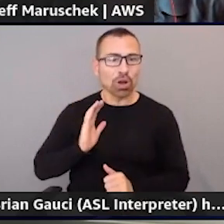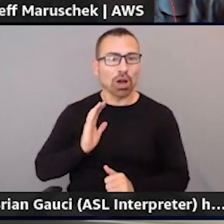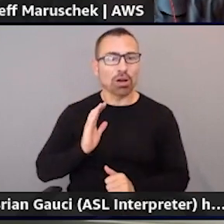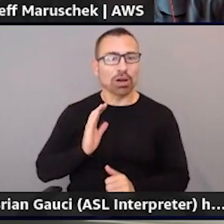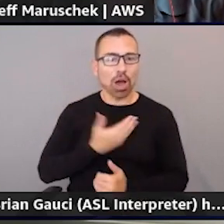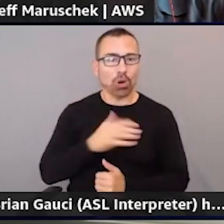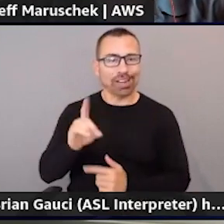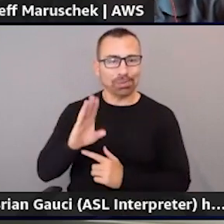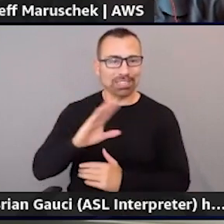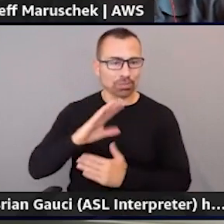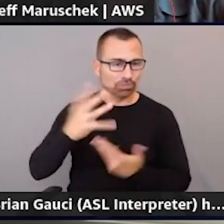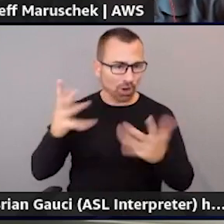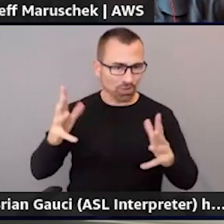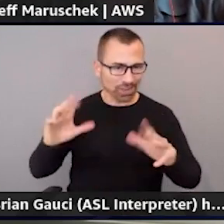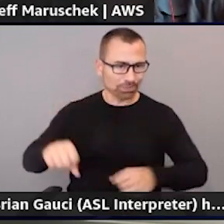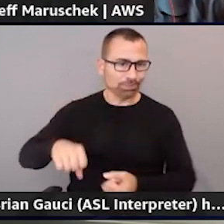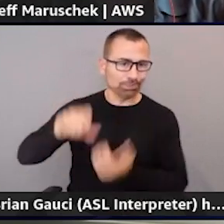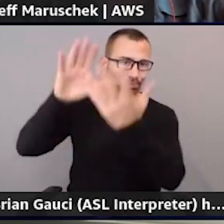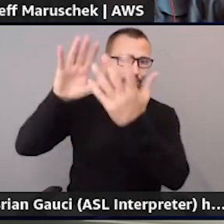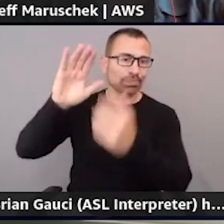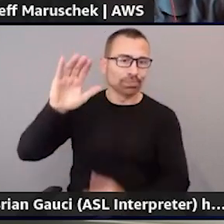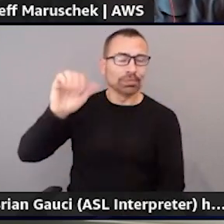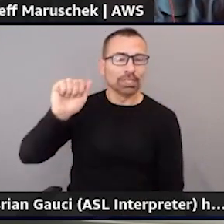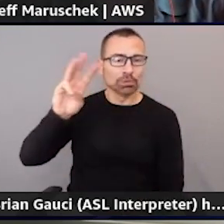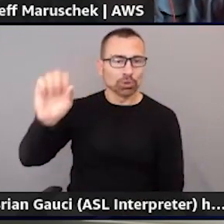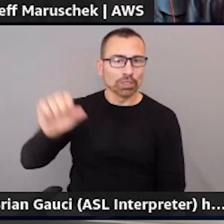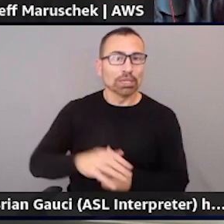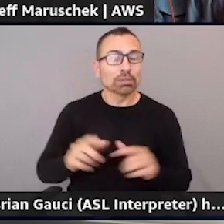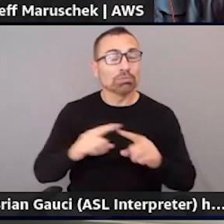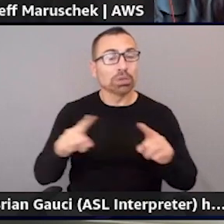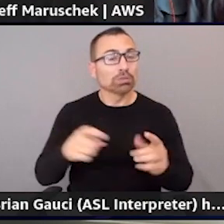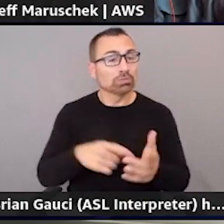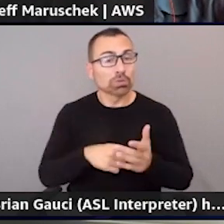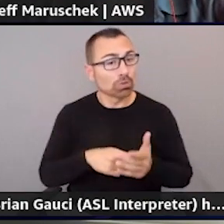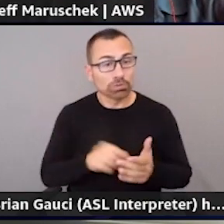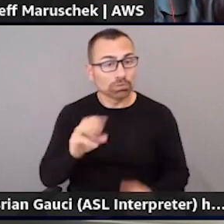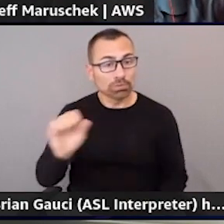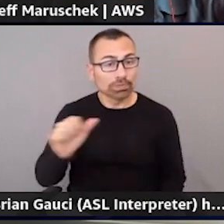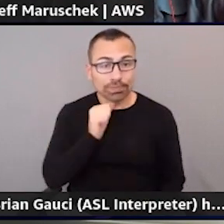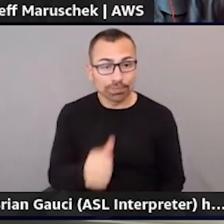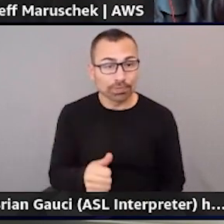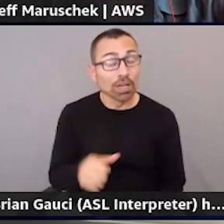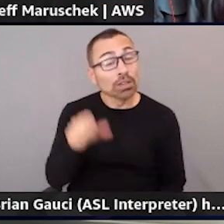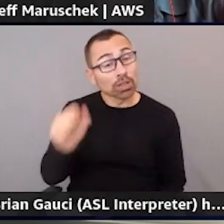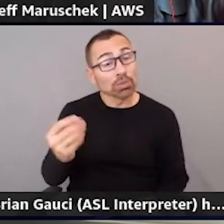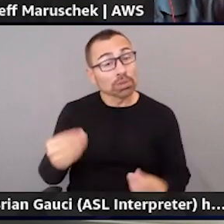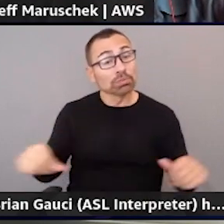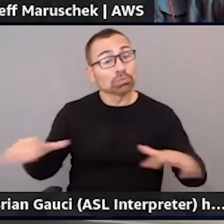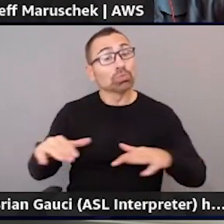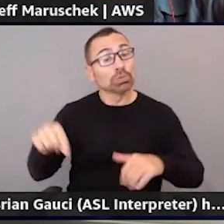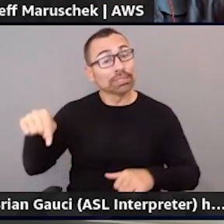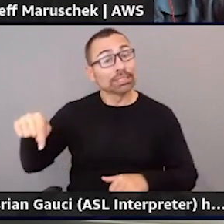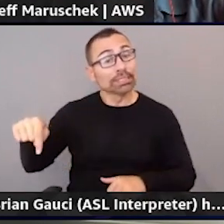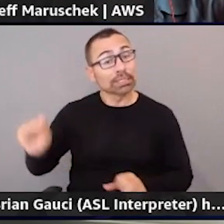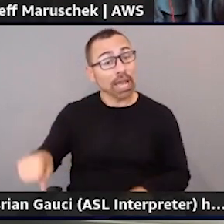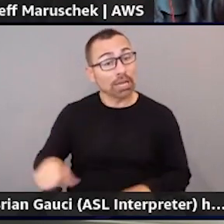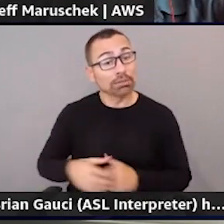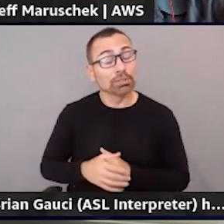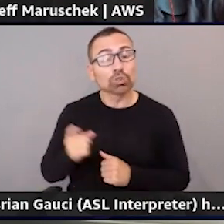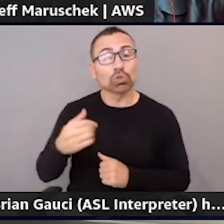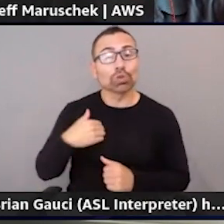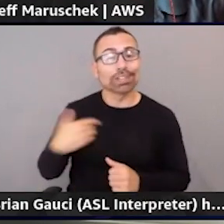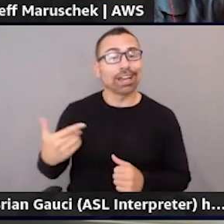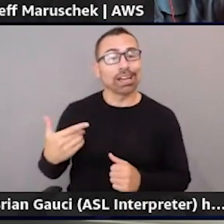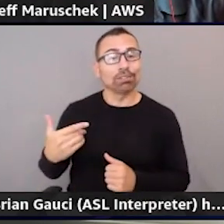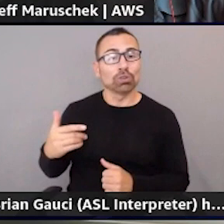already. But these servers, they don't have to be in AWS. They can just as easily be on premises. So you can have your source SQL